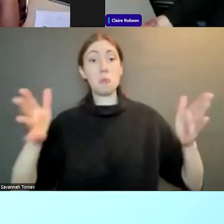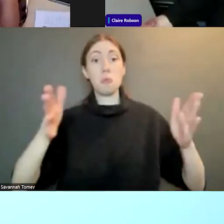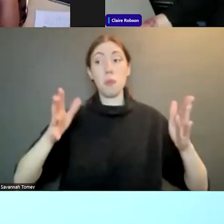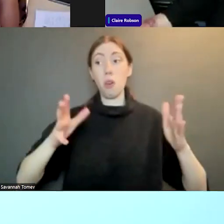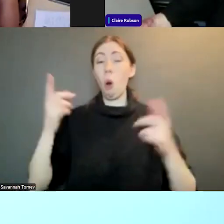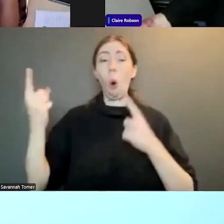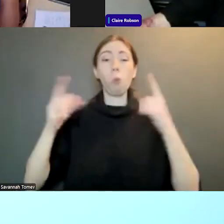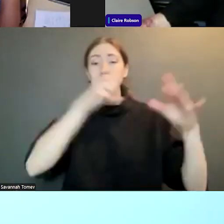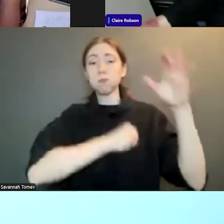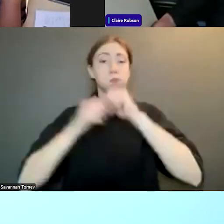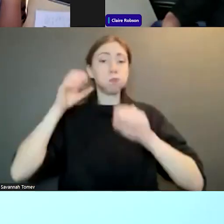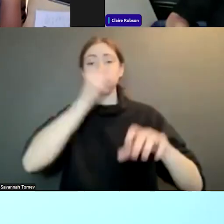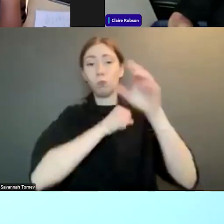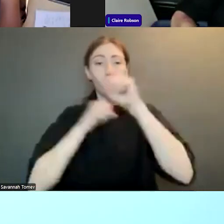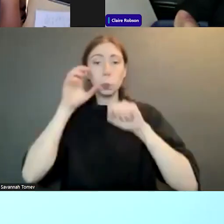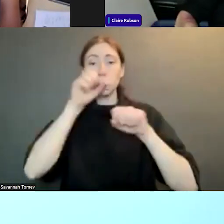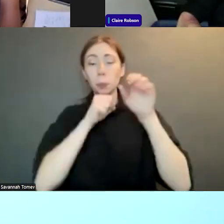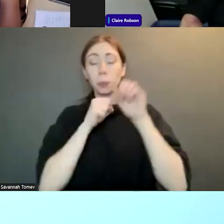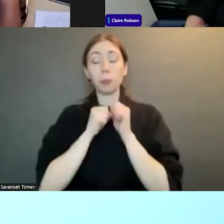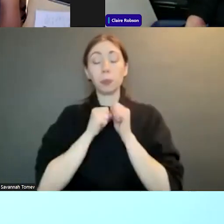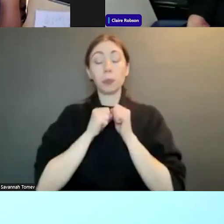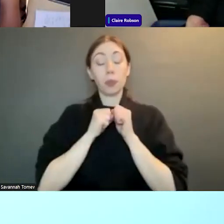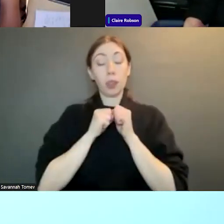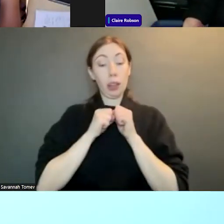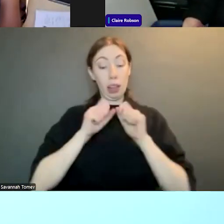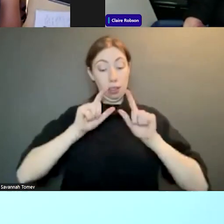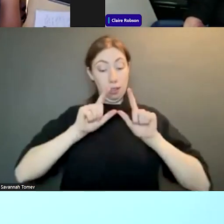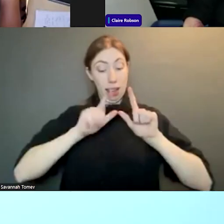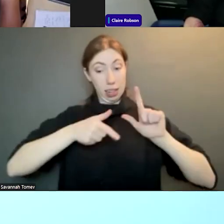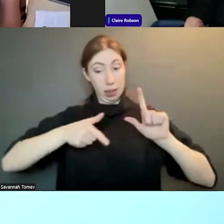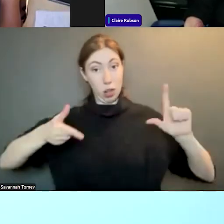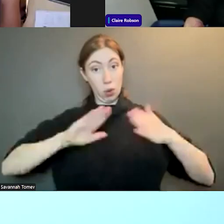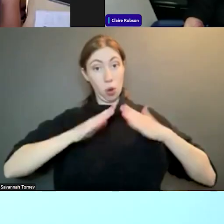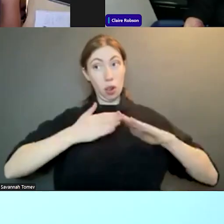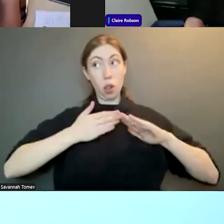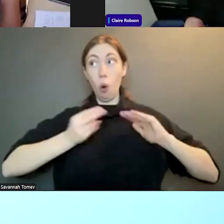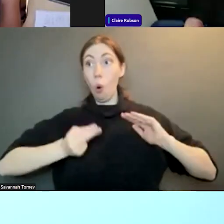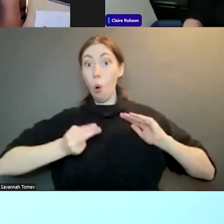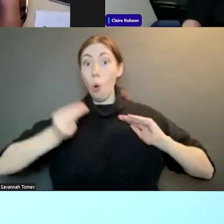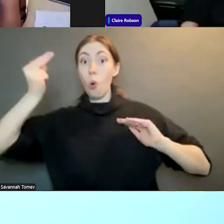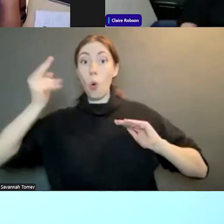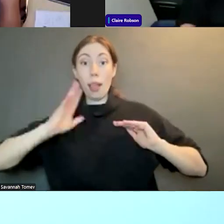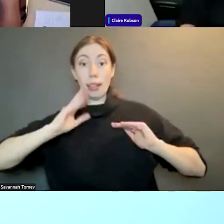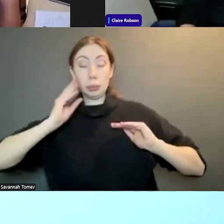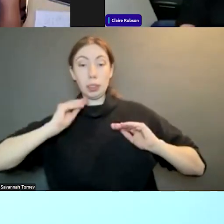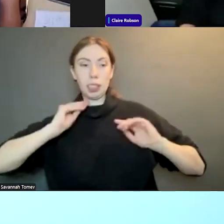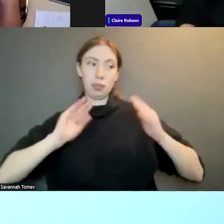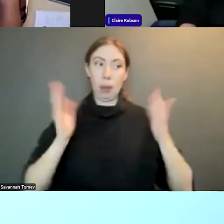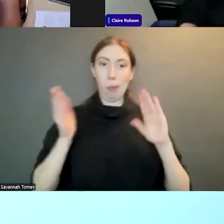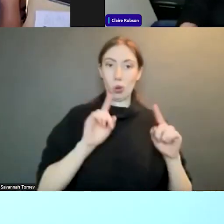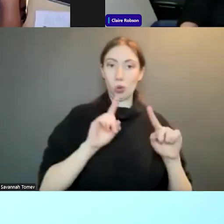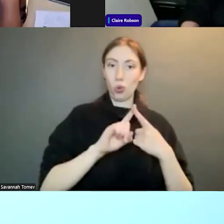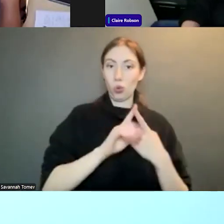in the LGBT community than amongst heterosexual adults, but we didn't have much in the way